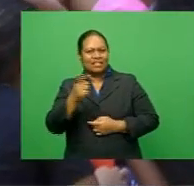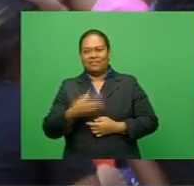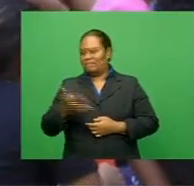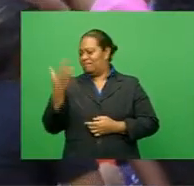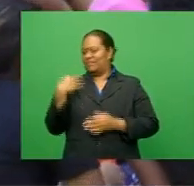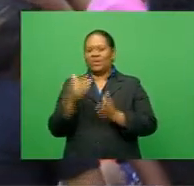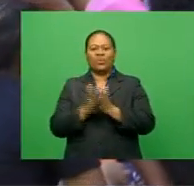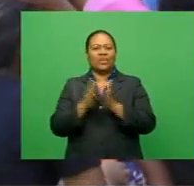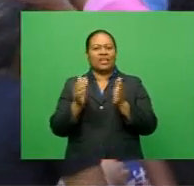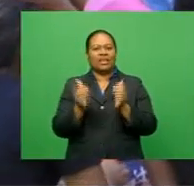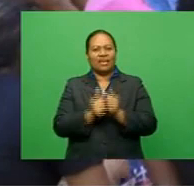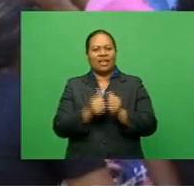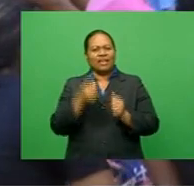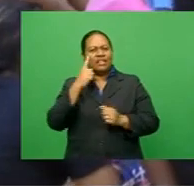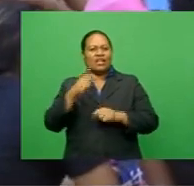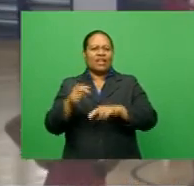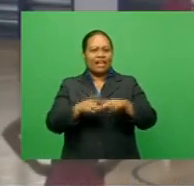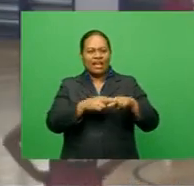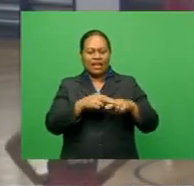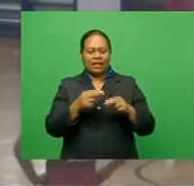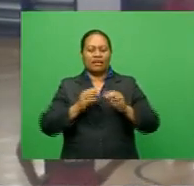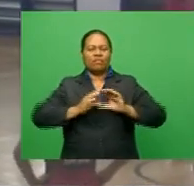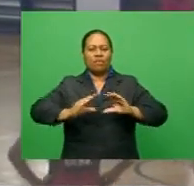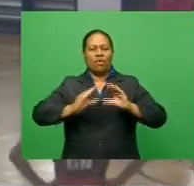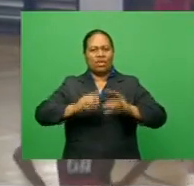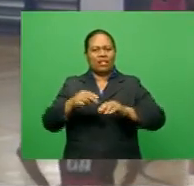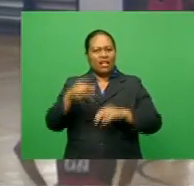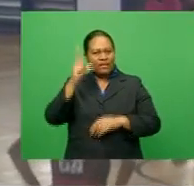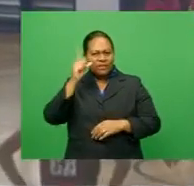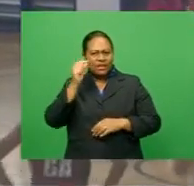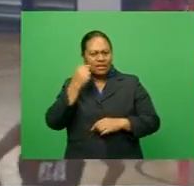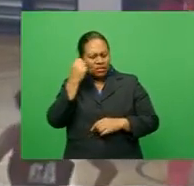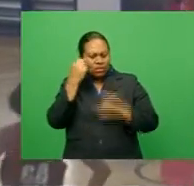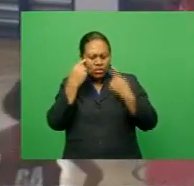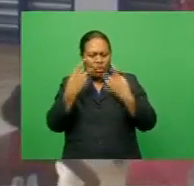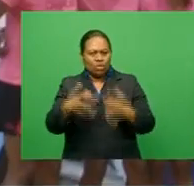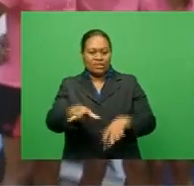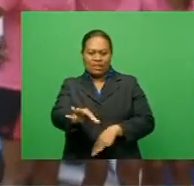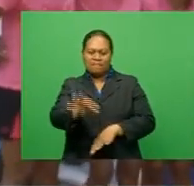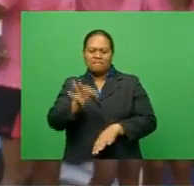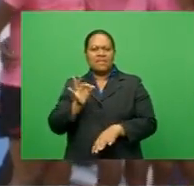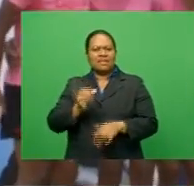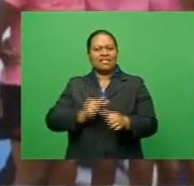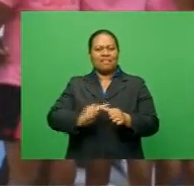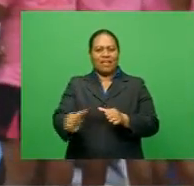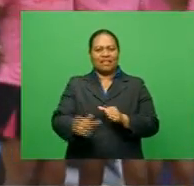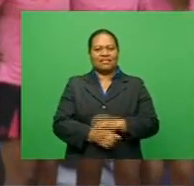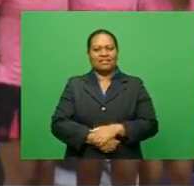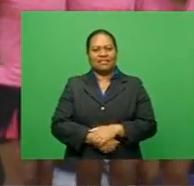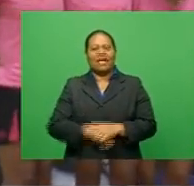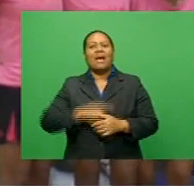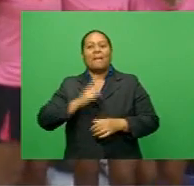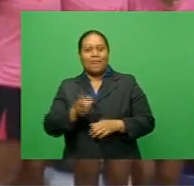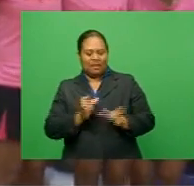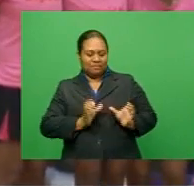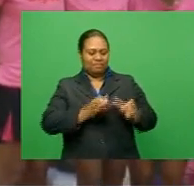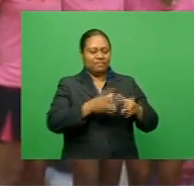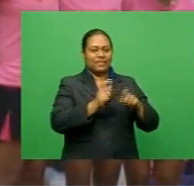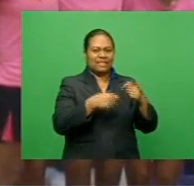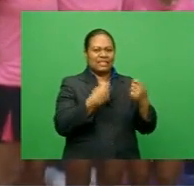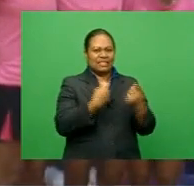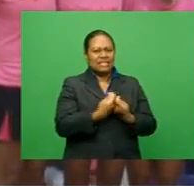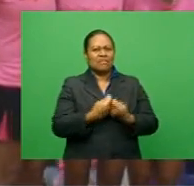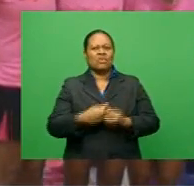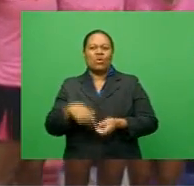weekend, Netball Fiji is confident the players it has selected are the best. However, the squad will be trimmed